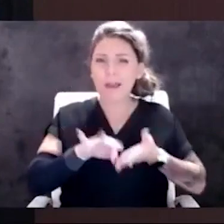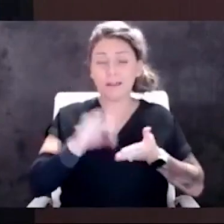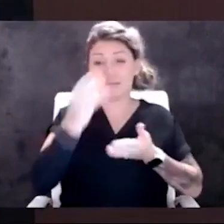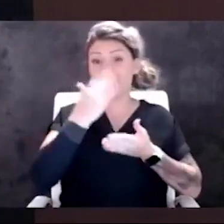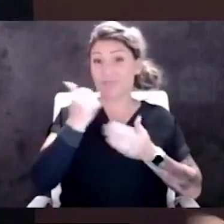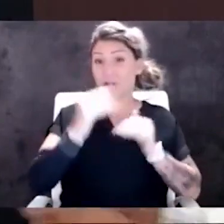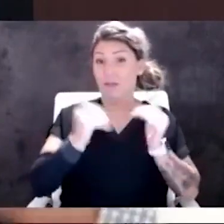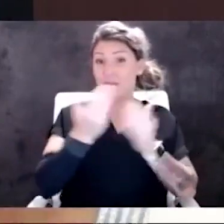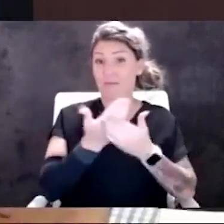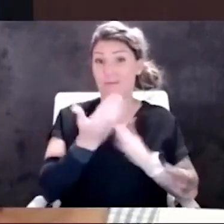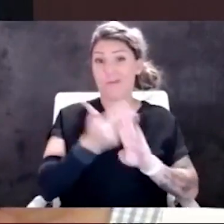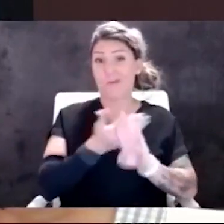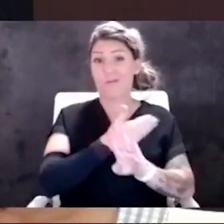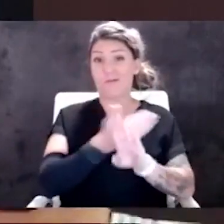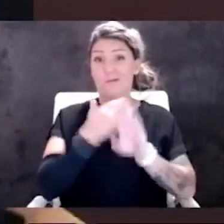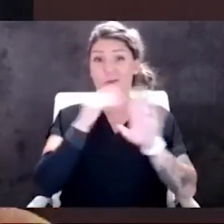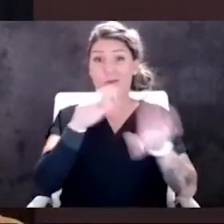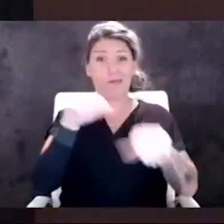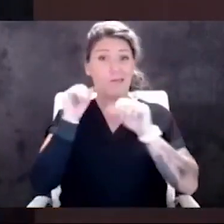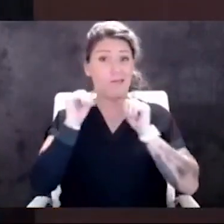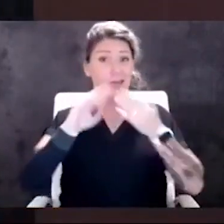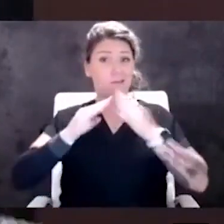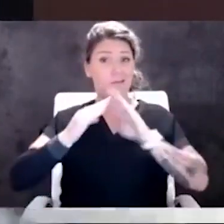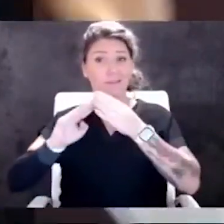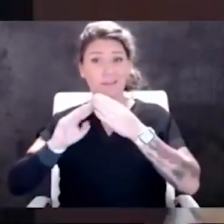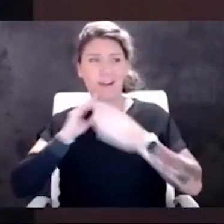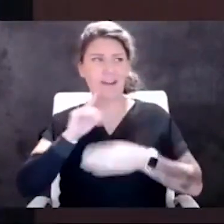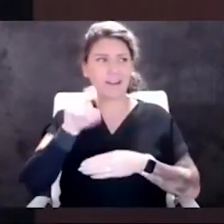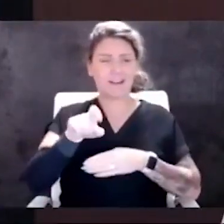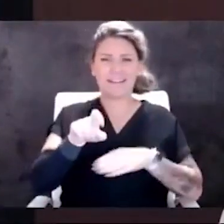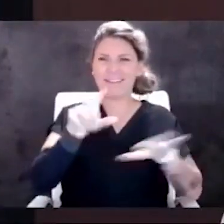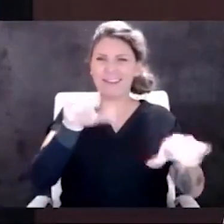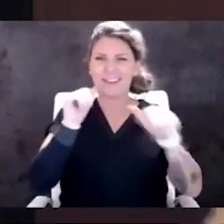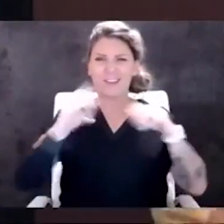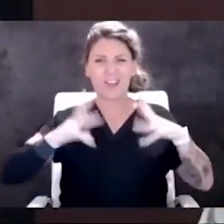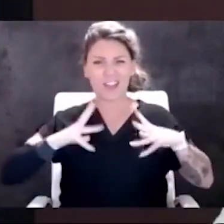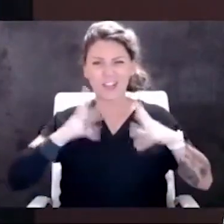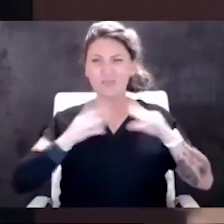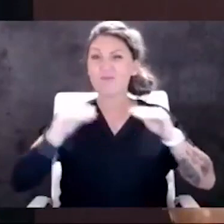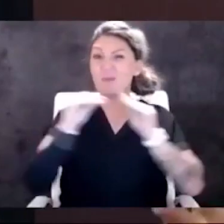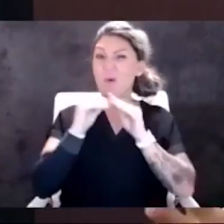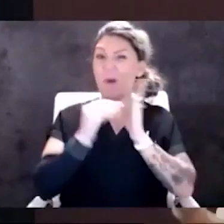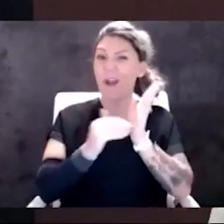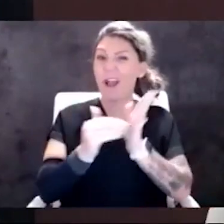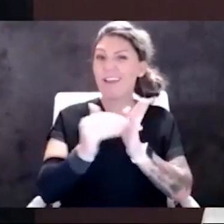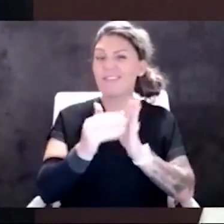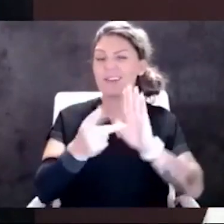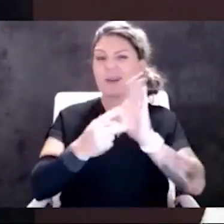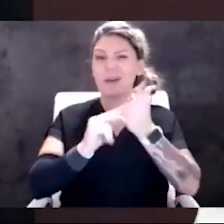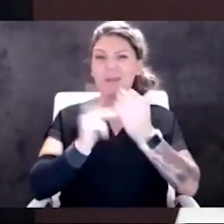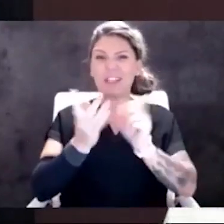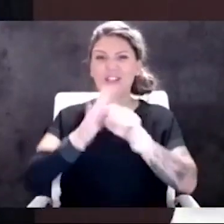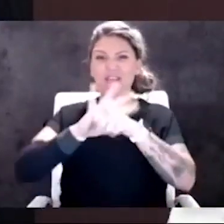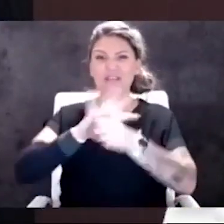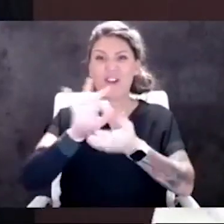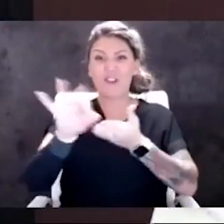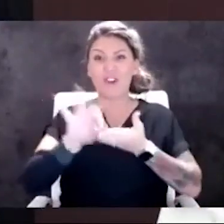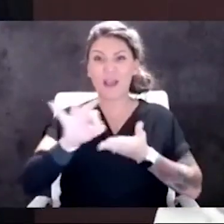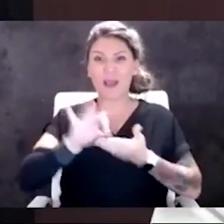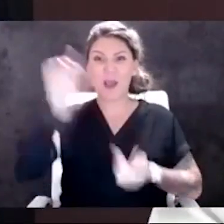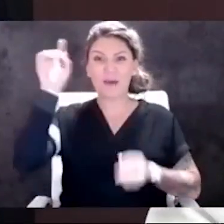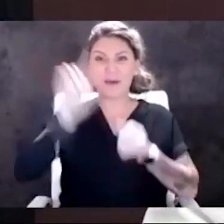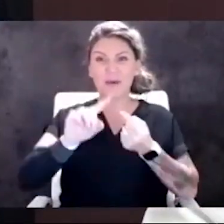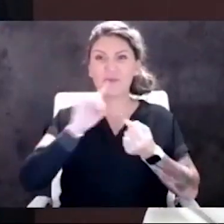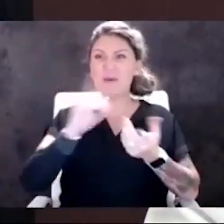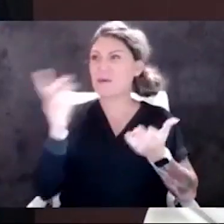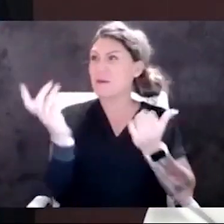town, which I think means I should get to go on vacation more often because I think it means less COVID to Kansas City. That's really a win for all of us. Maybe I should check that